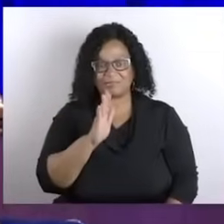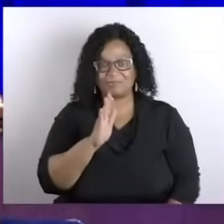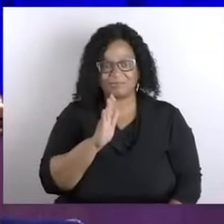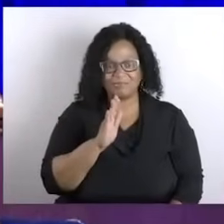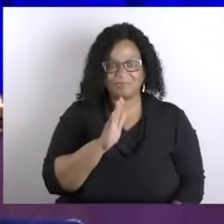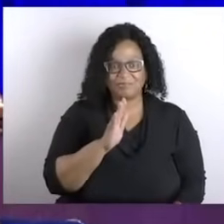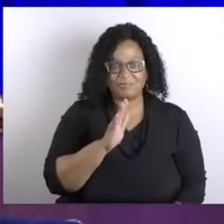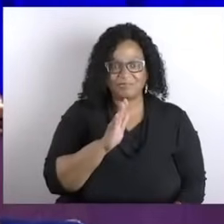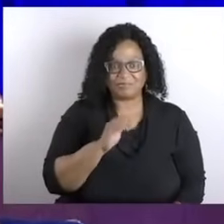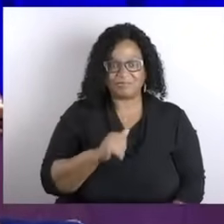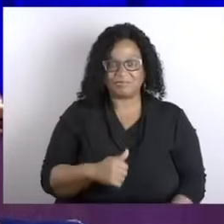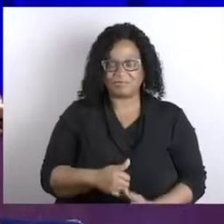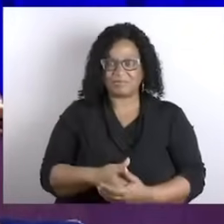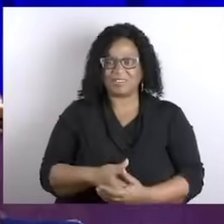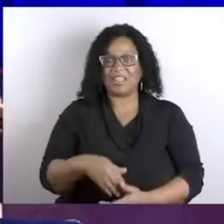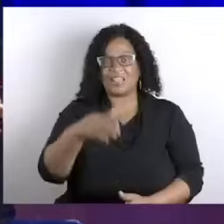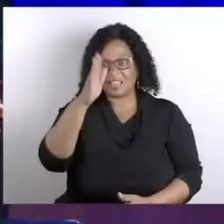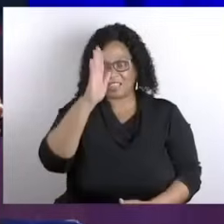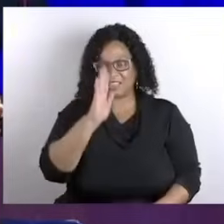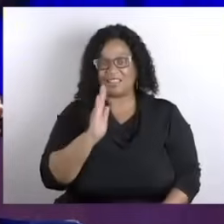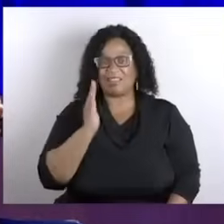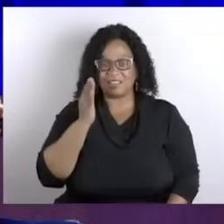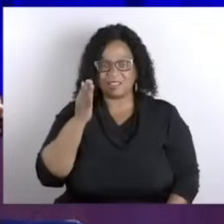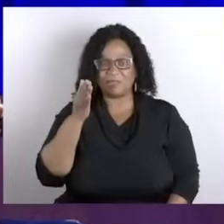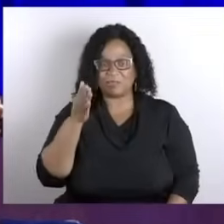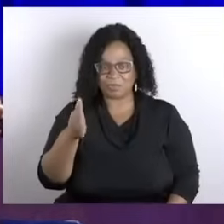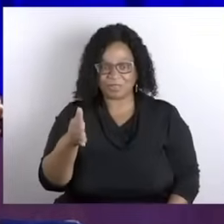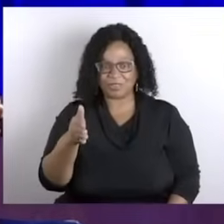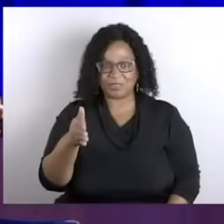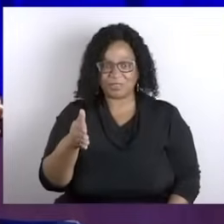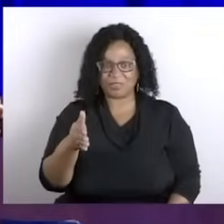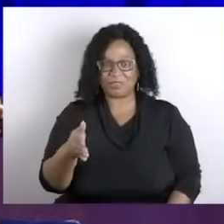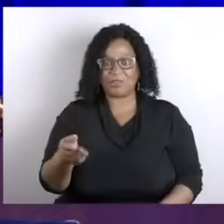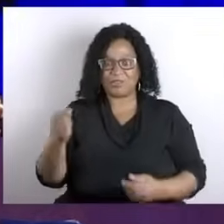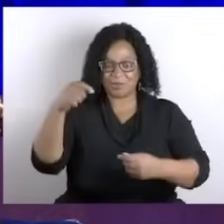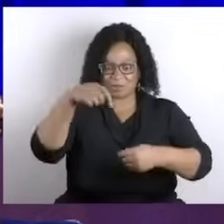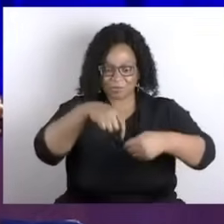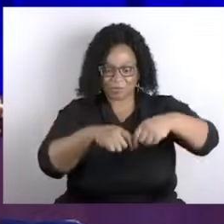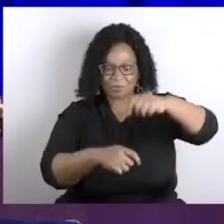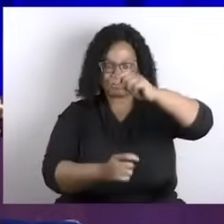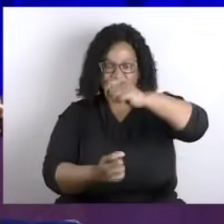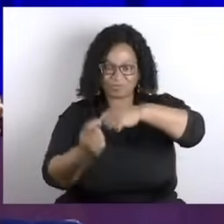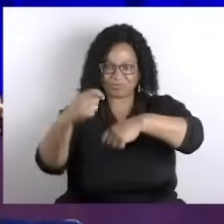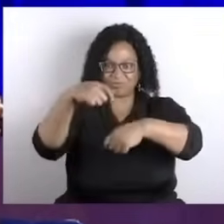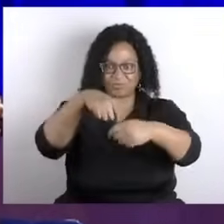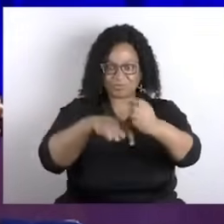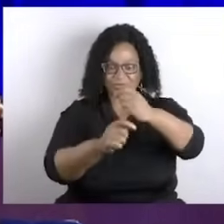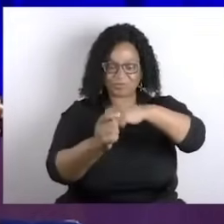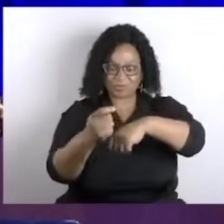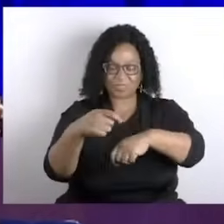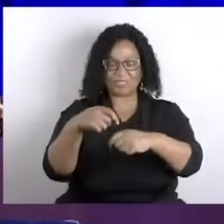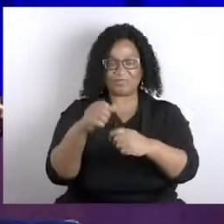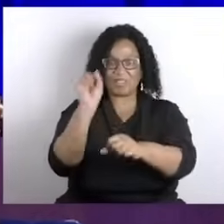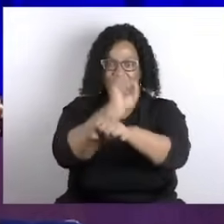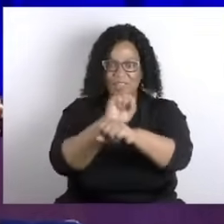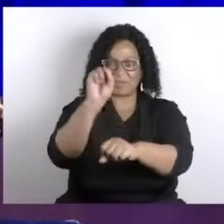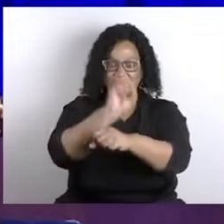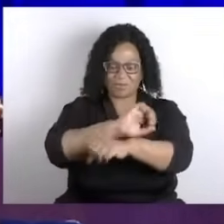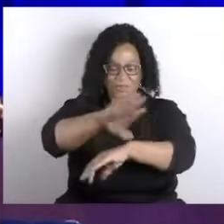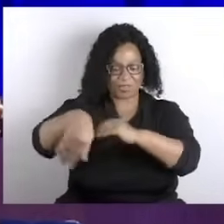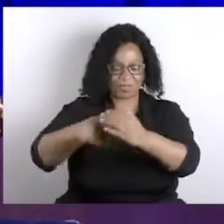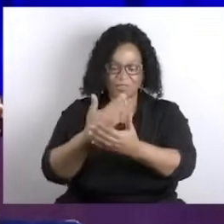time, according to his own will, he will weave, work all things